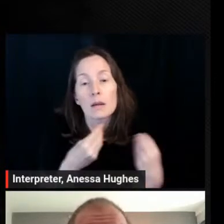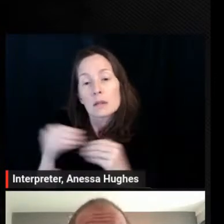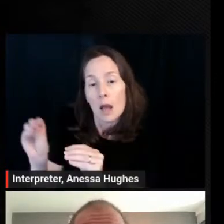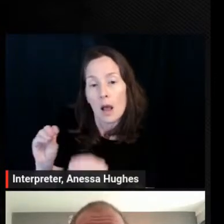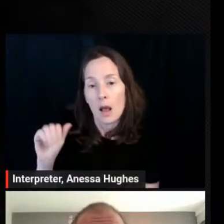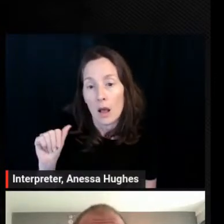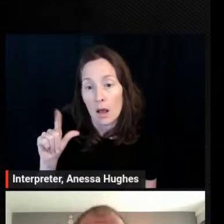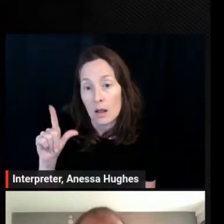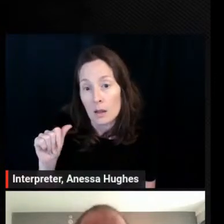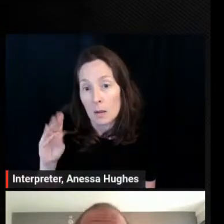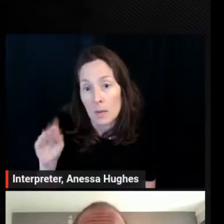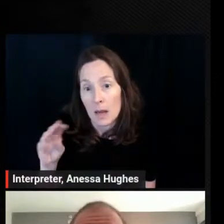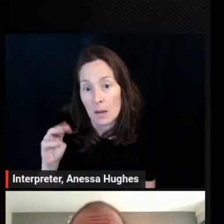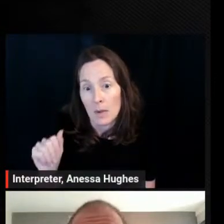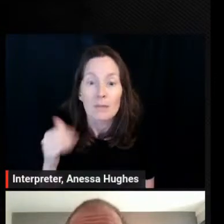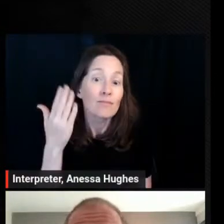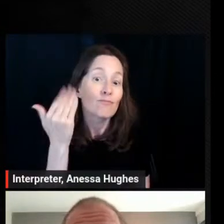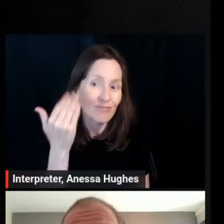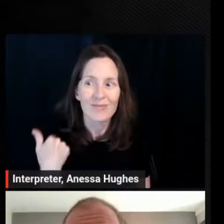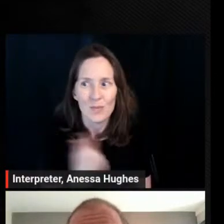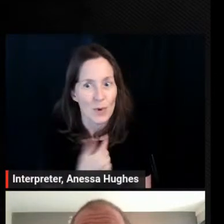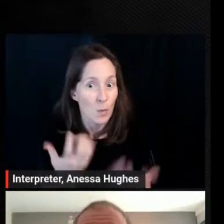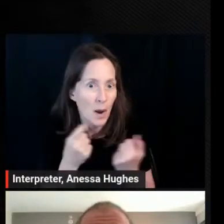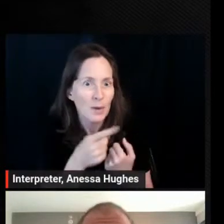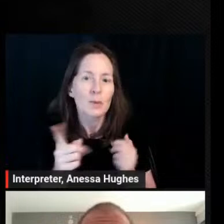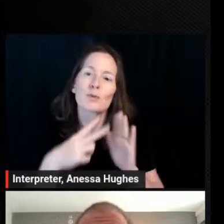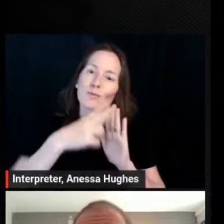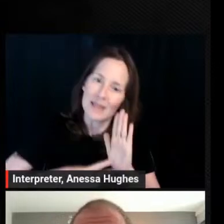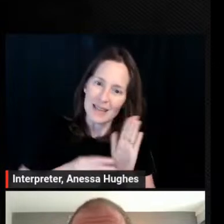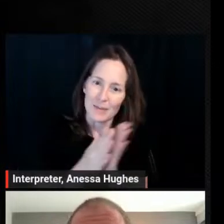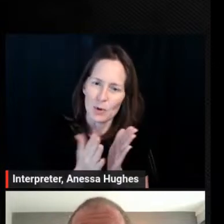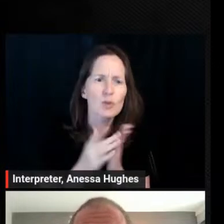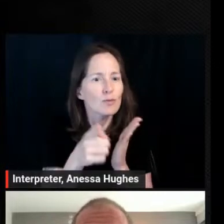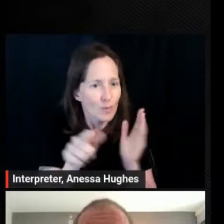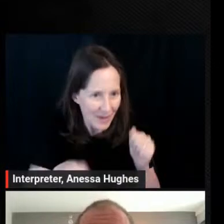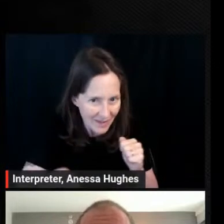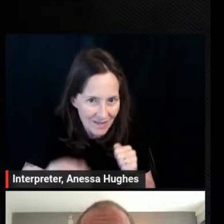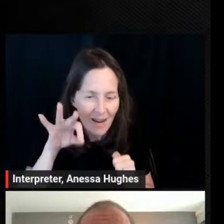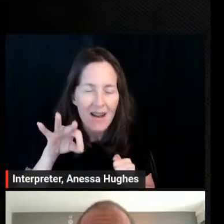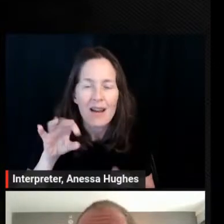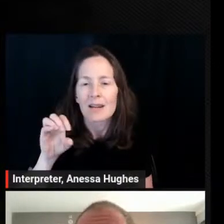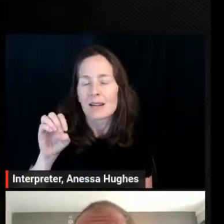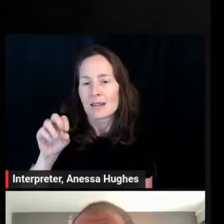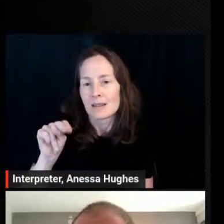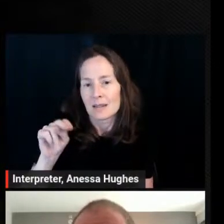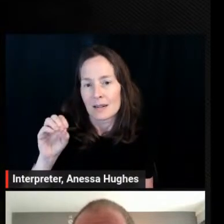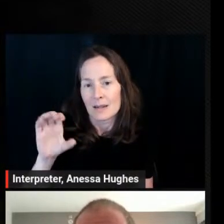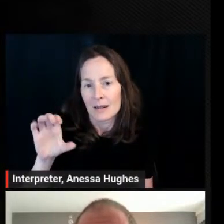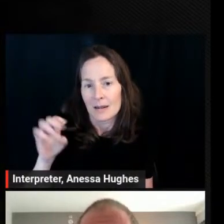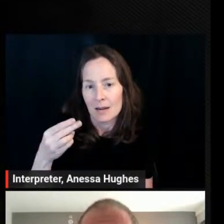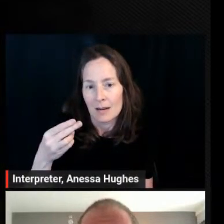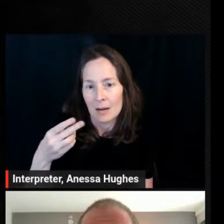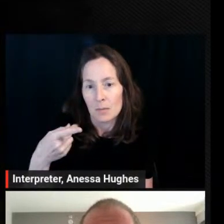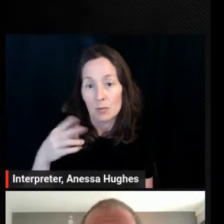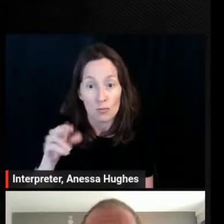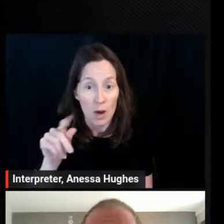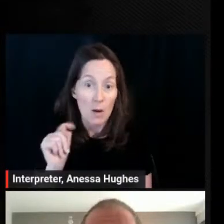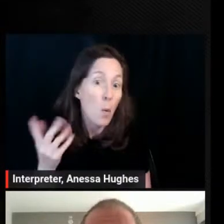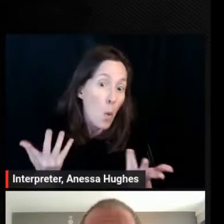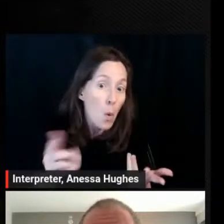to read the book. You can find it in Enoch Pratt and your local library. But in case you don't read the book,